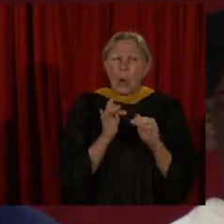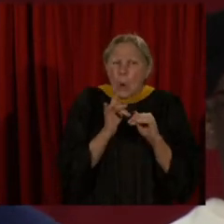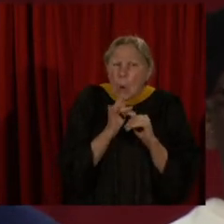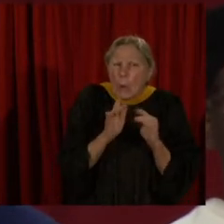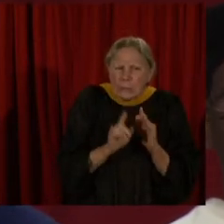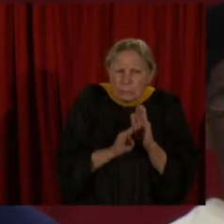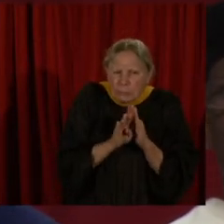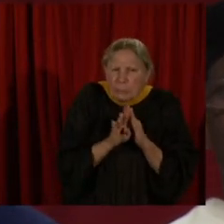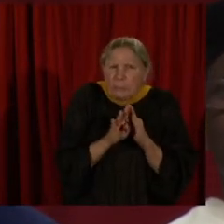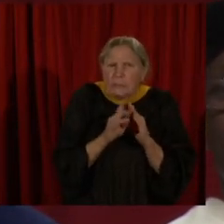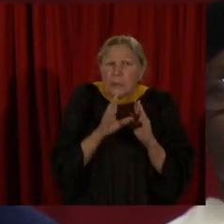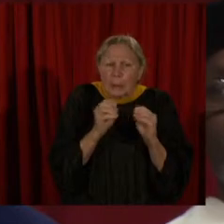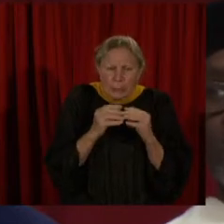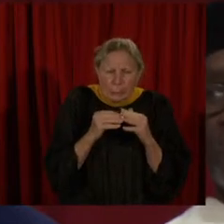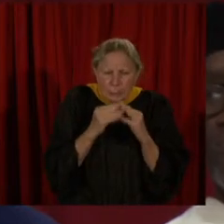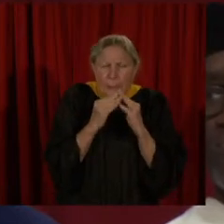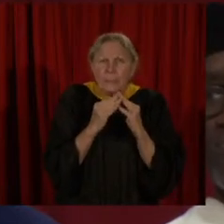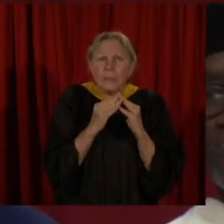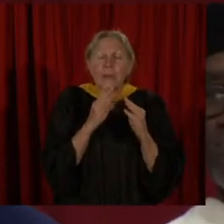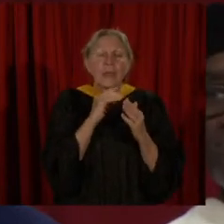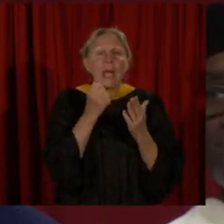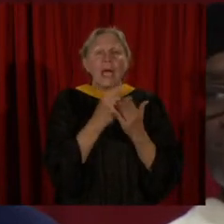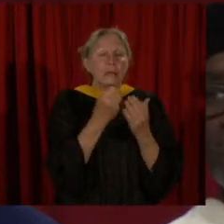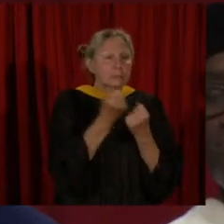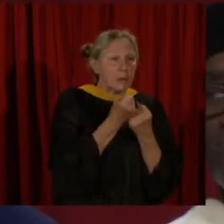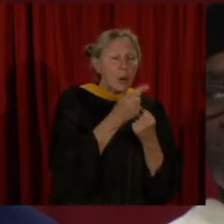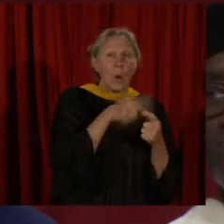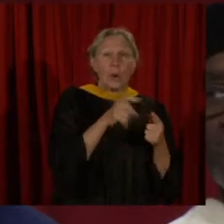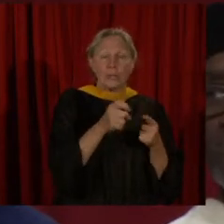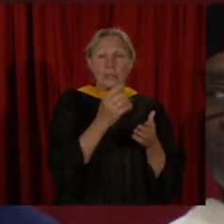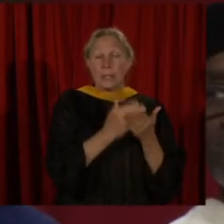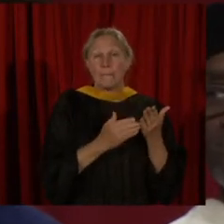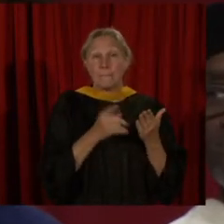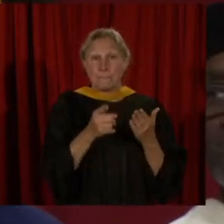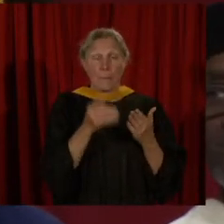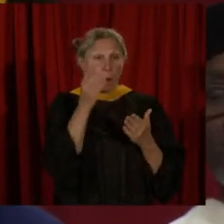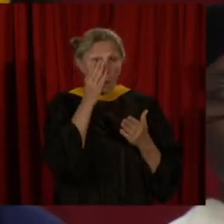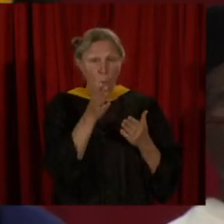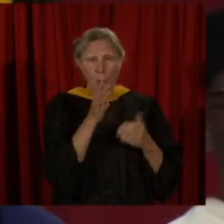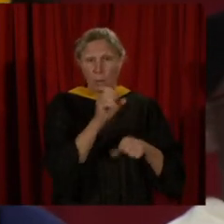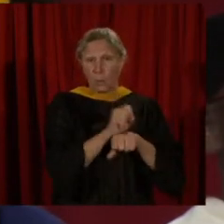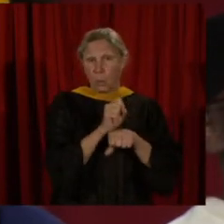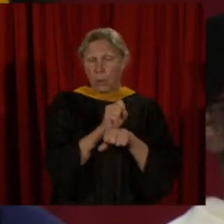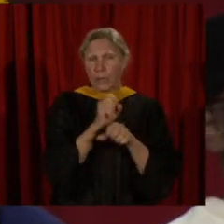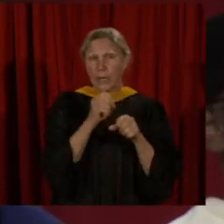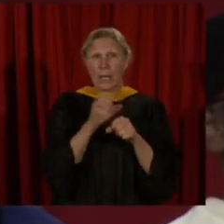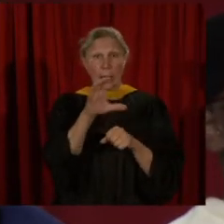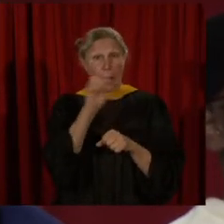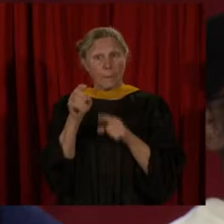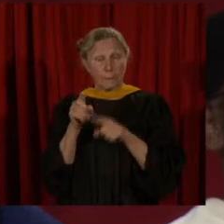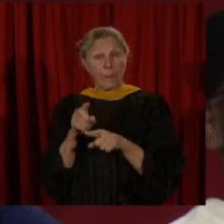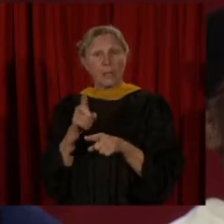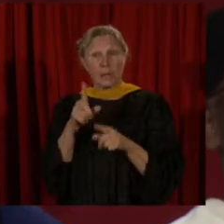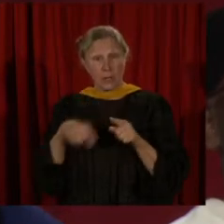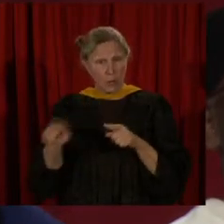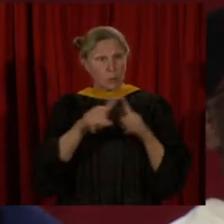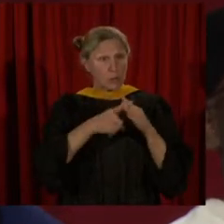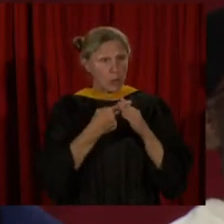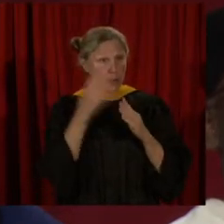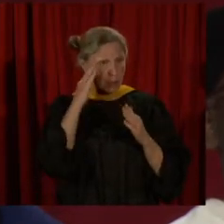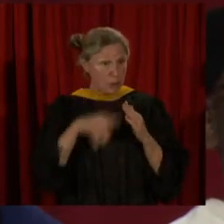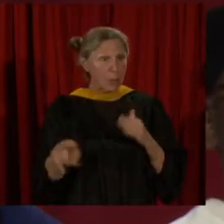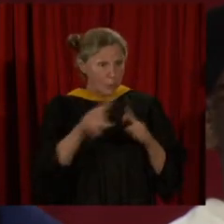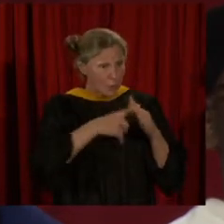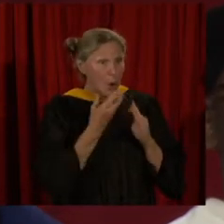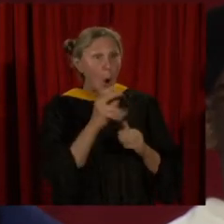companies that are venture funded or bootstrapped. Some are going to work in companies that you've started. I'm aware that many of you